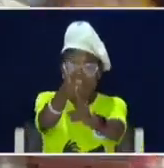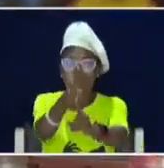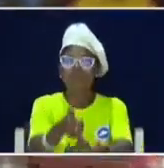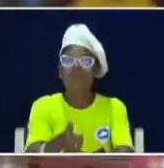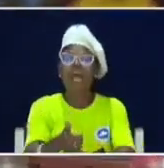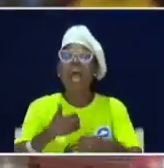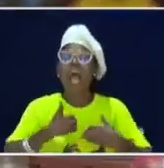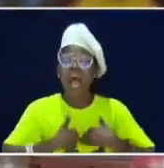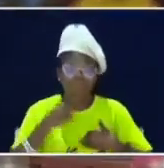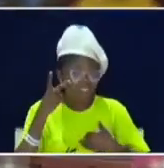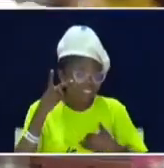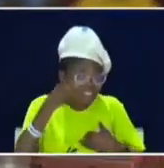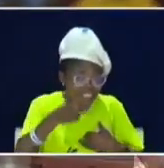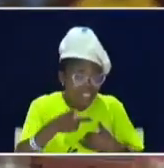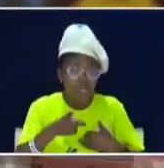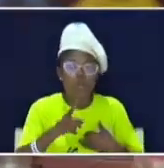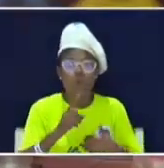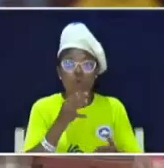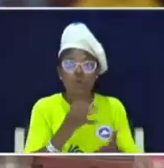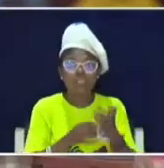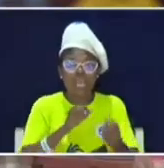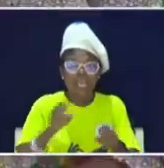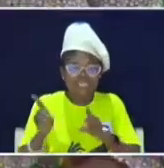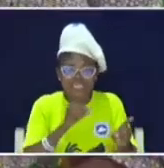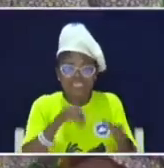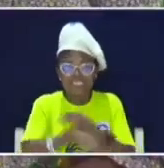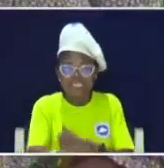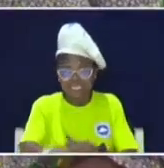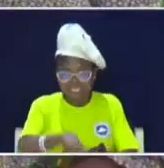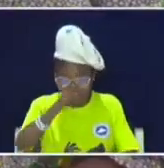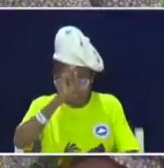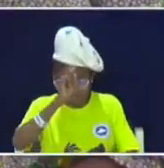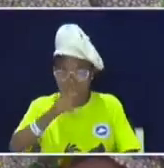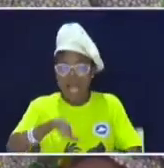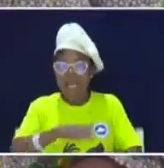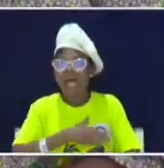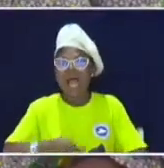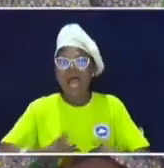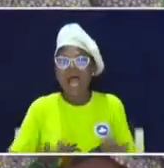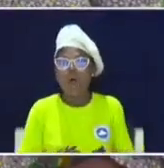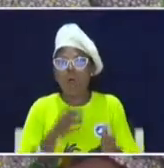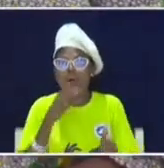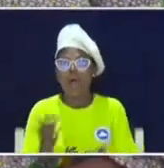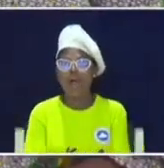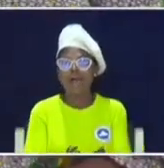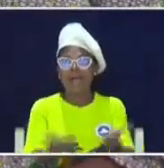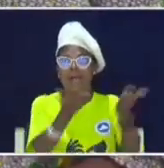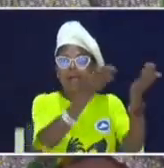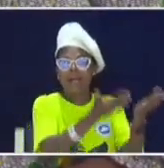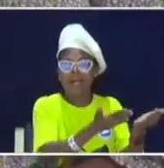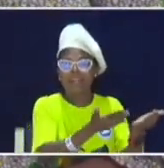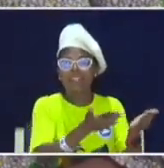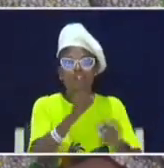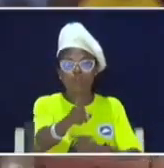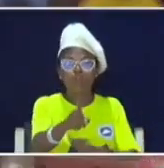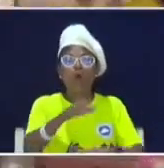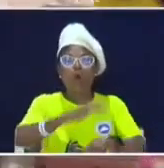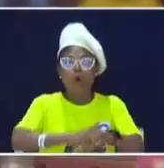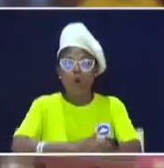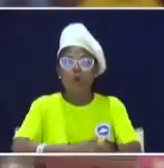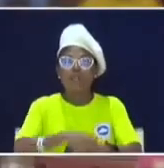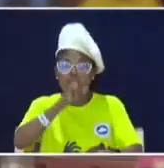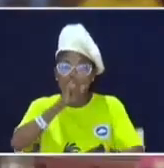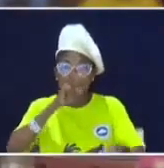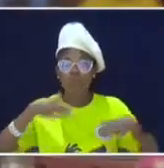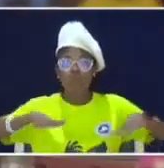have seen what I did in Egypt, and how I carried you on eagle's wing and